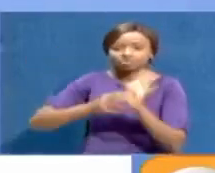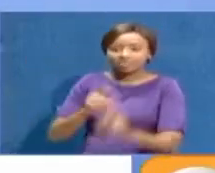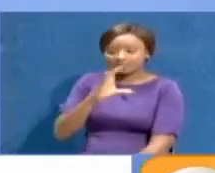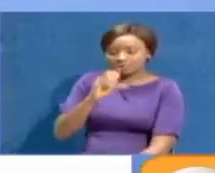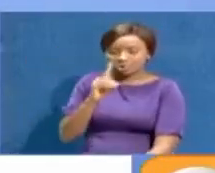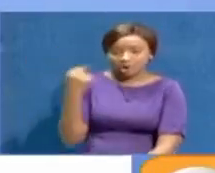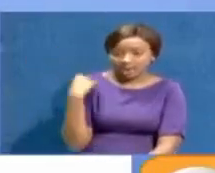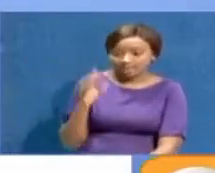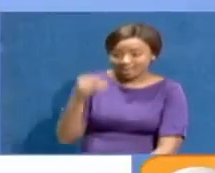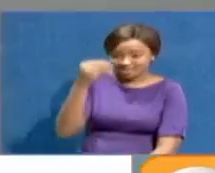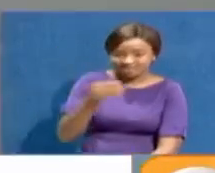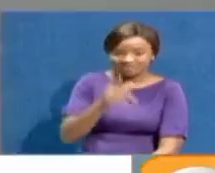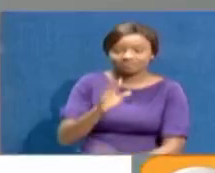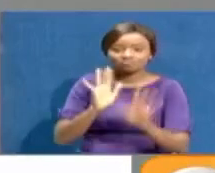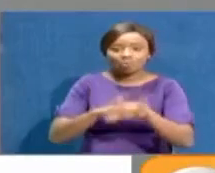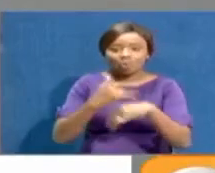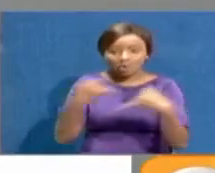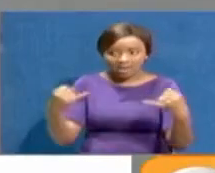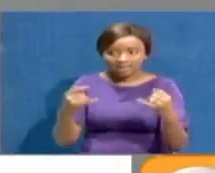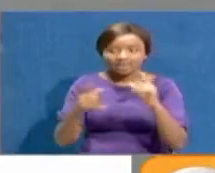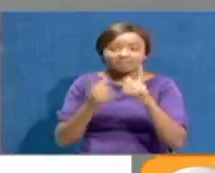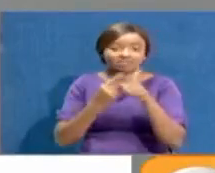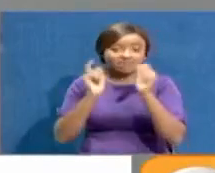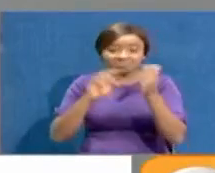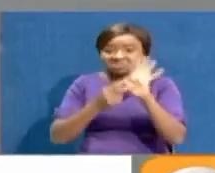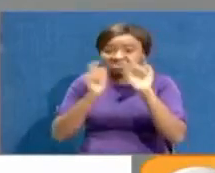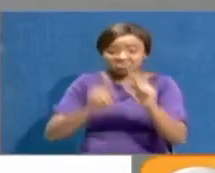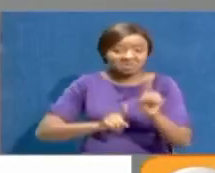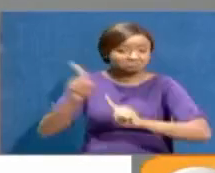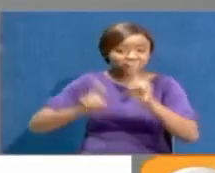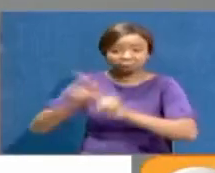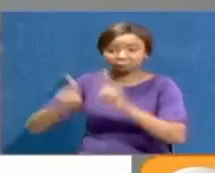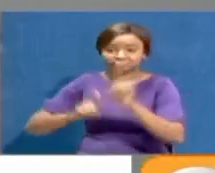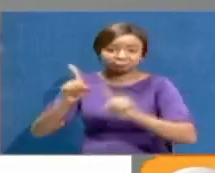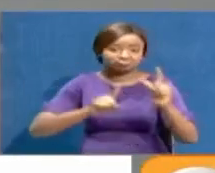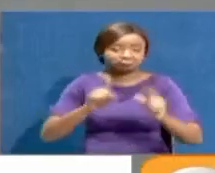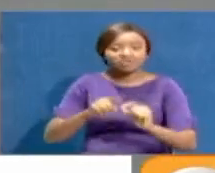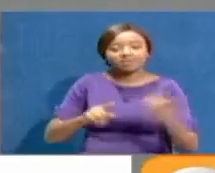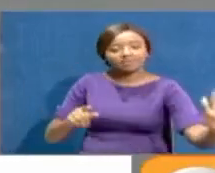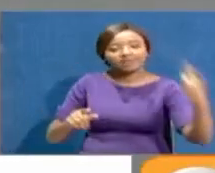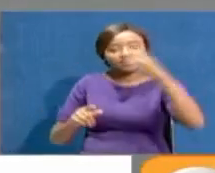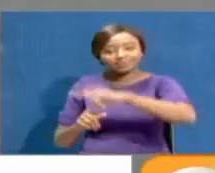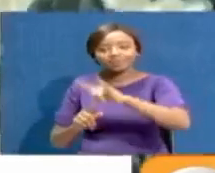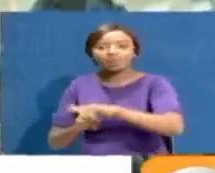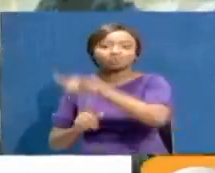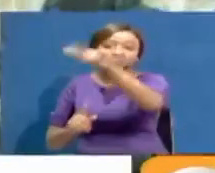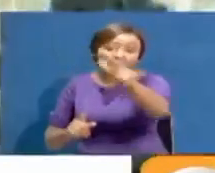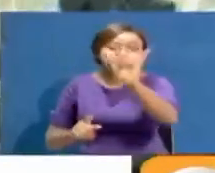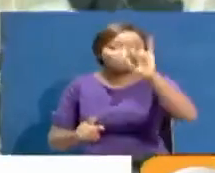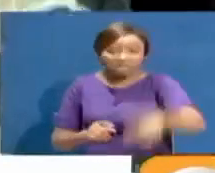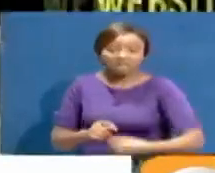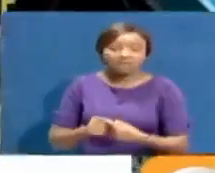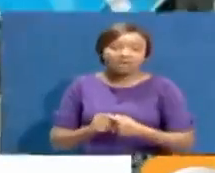code is issued to the traveller online. With this travel code, one can travel to their transit and or final destination.